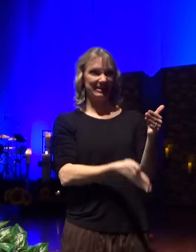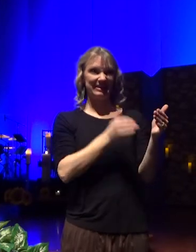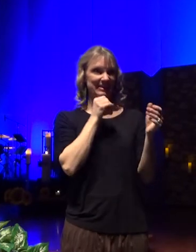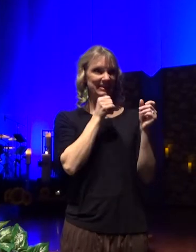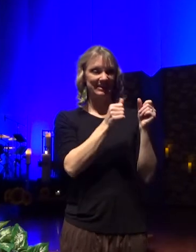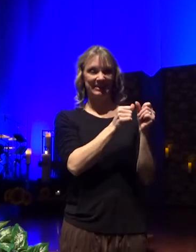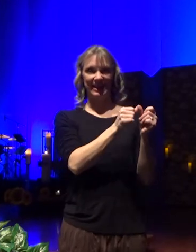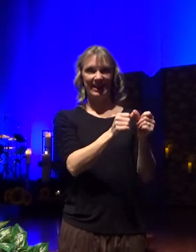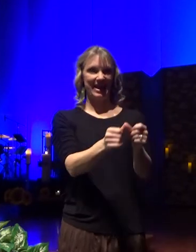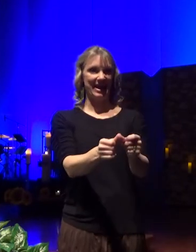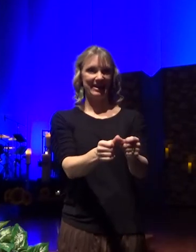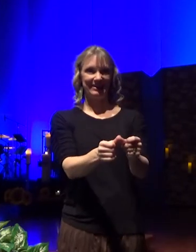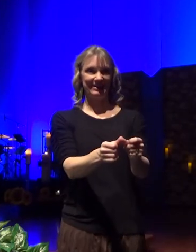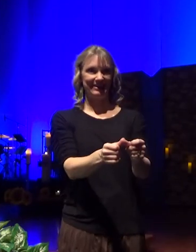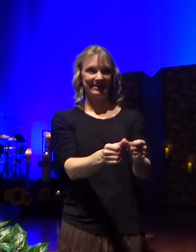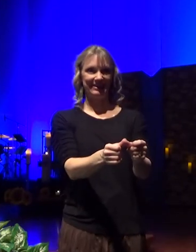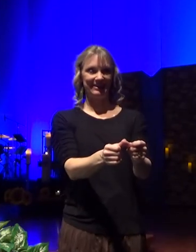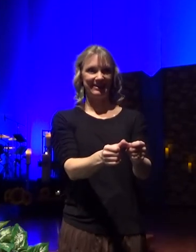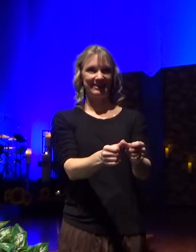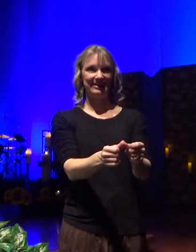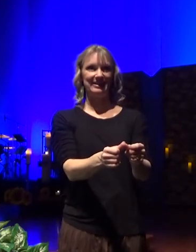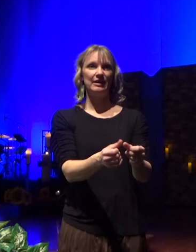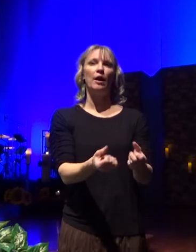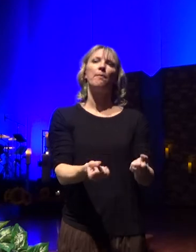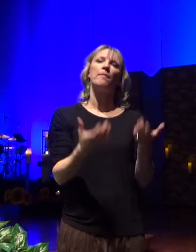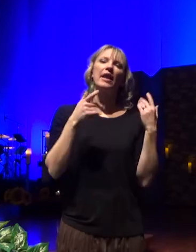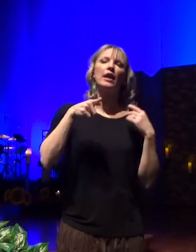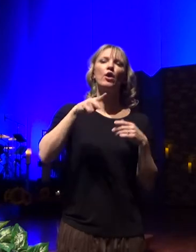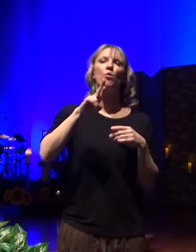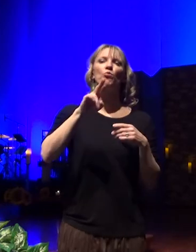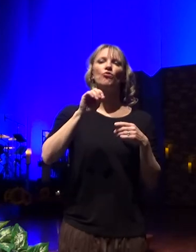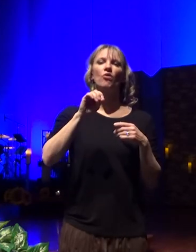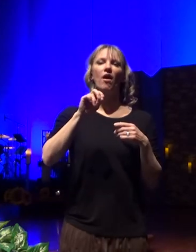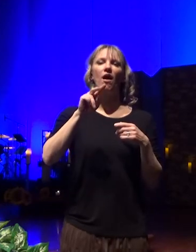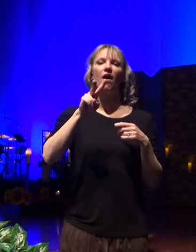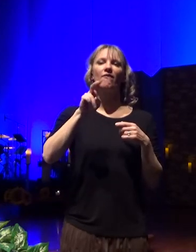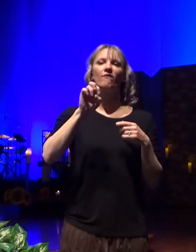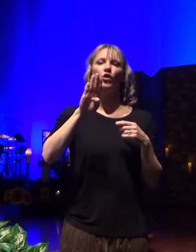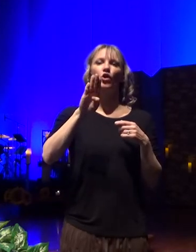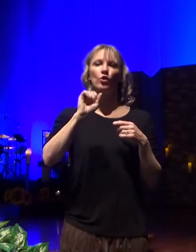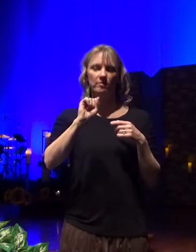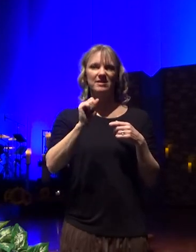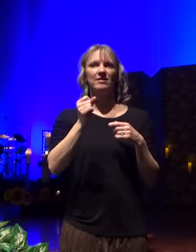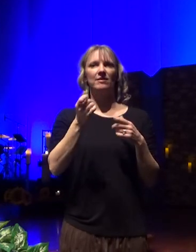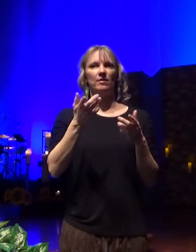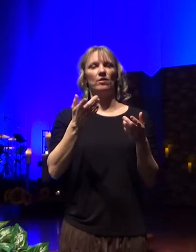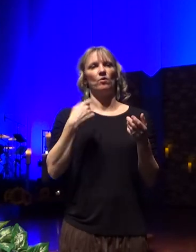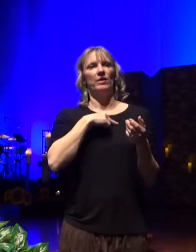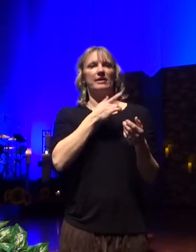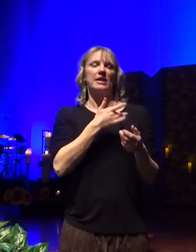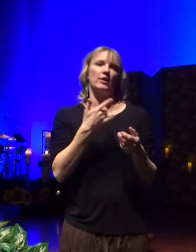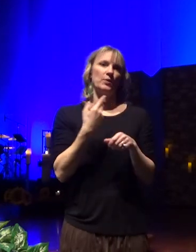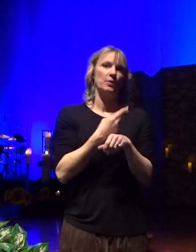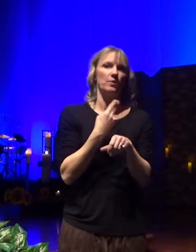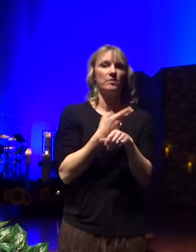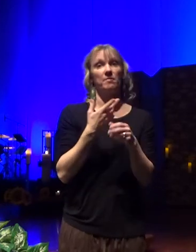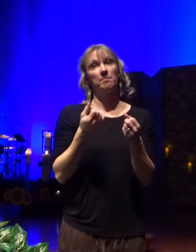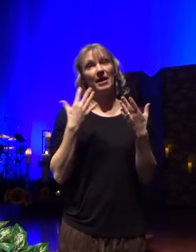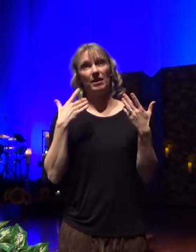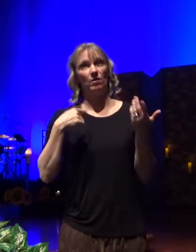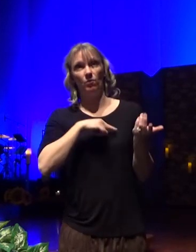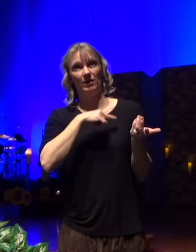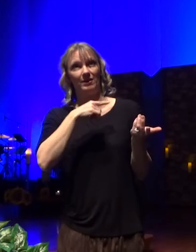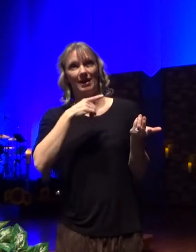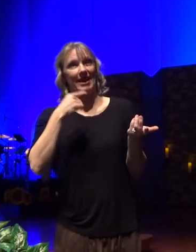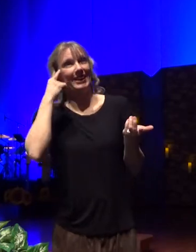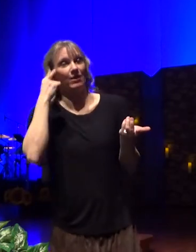not going to last. You know, there are so many proverbs in our society that we like to use, half of which I tend to believe that we